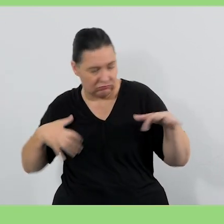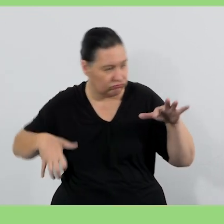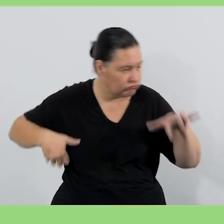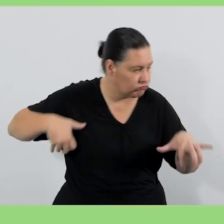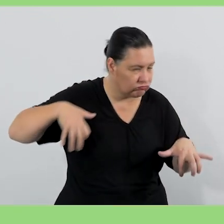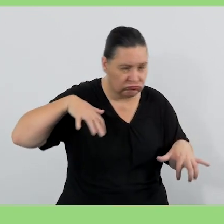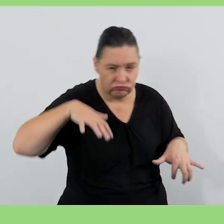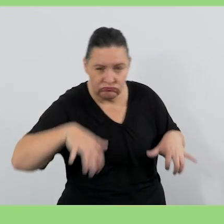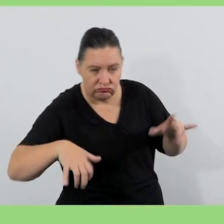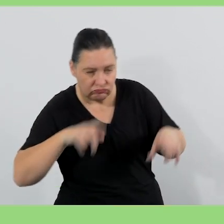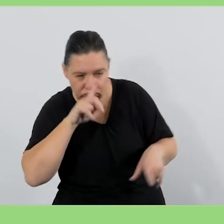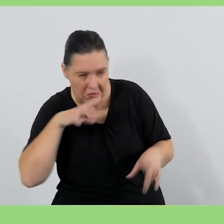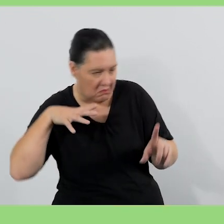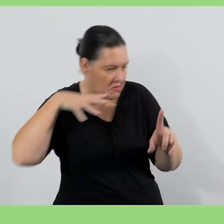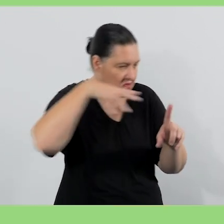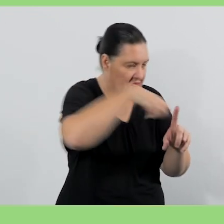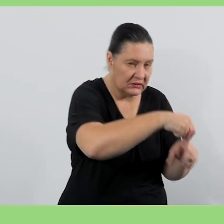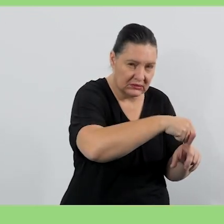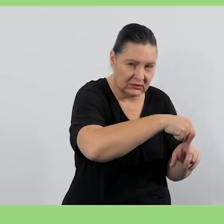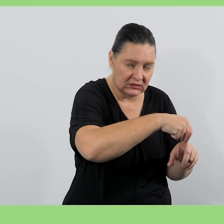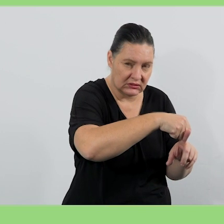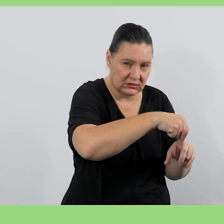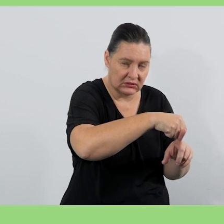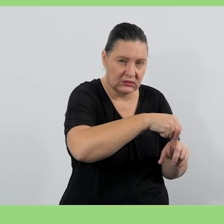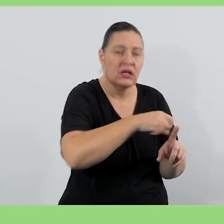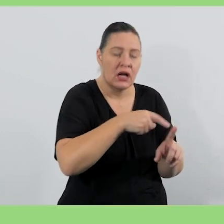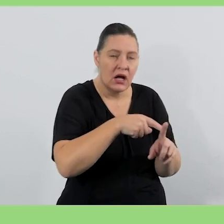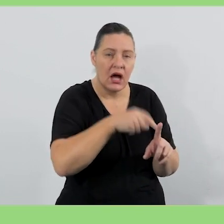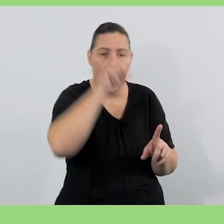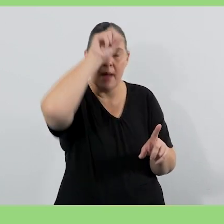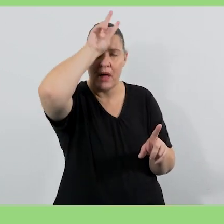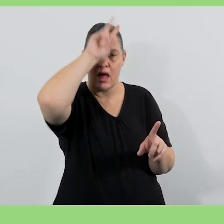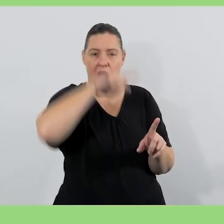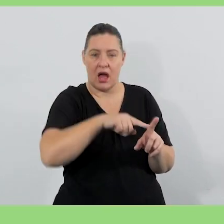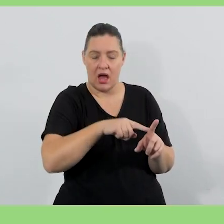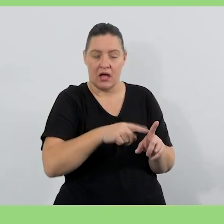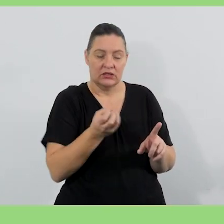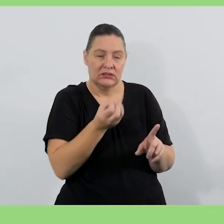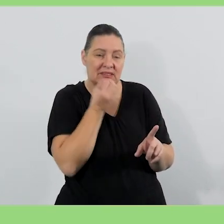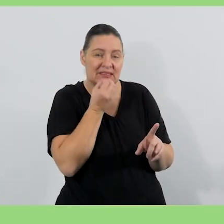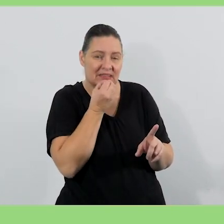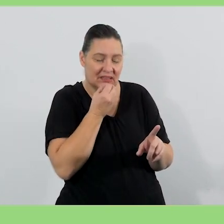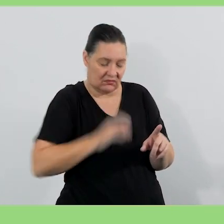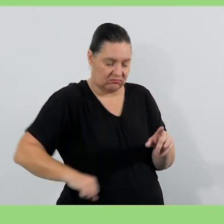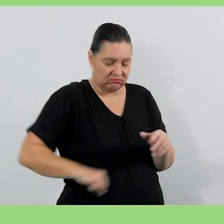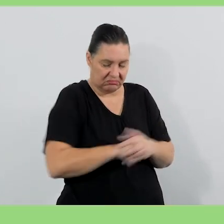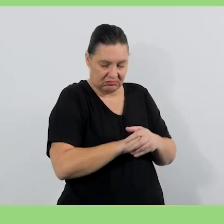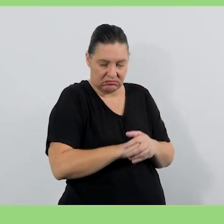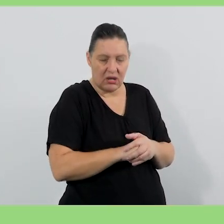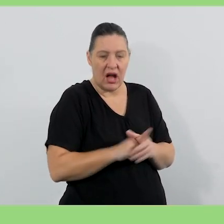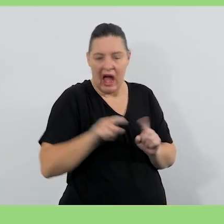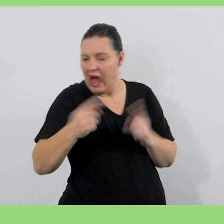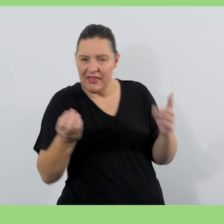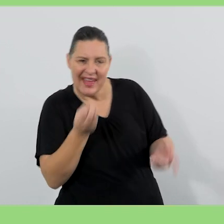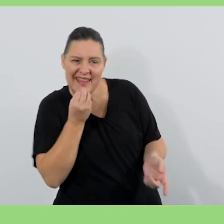our predator here, what happens to the remains of the impala after the lion